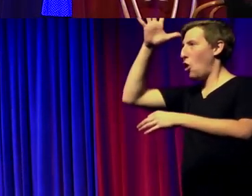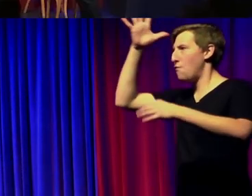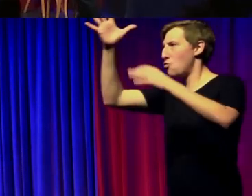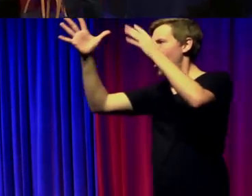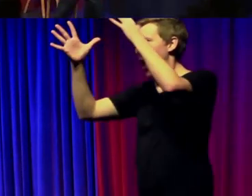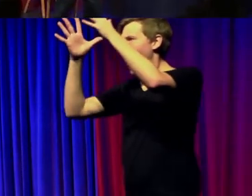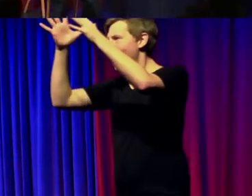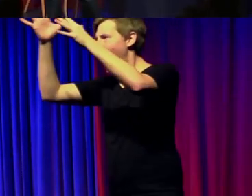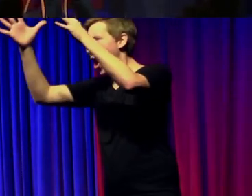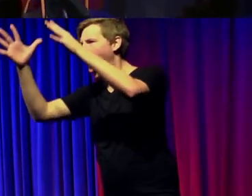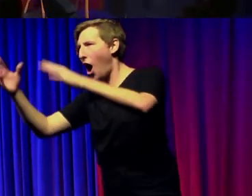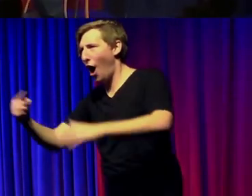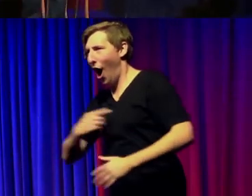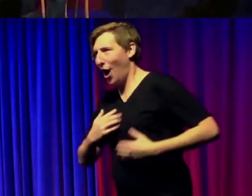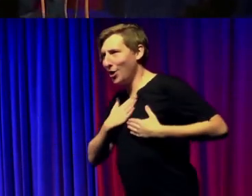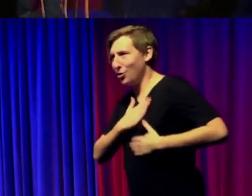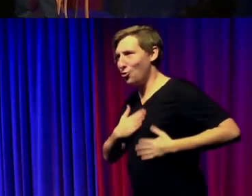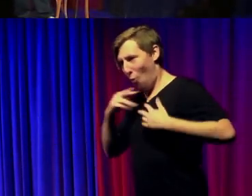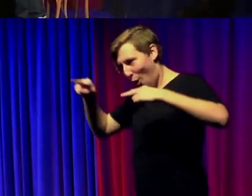I like this.